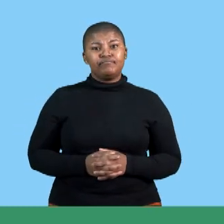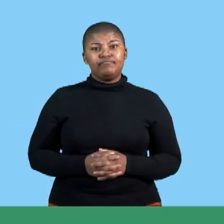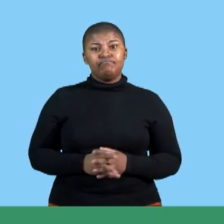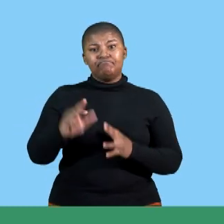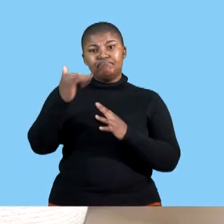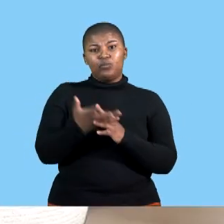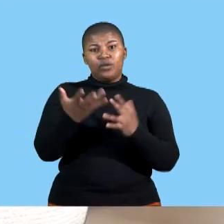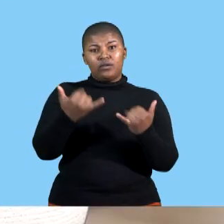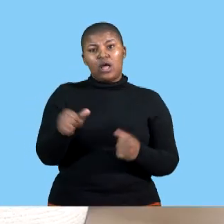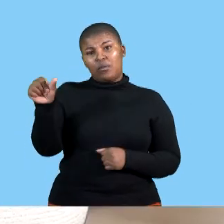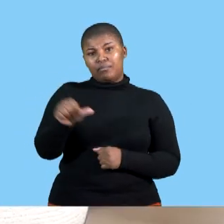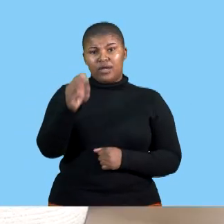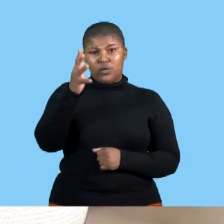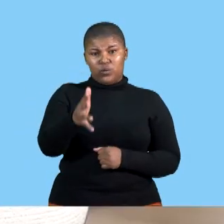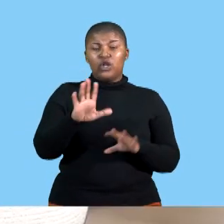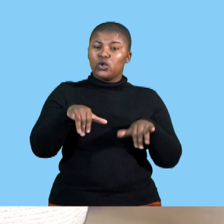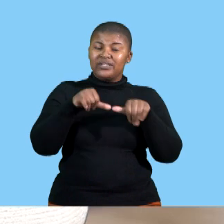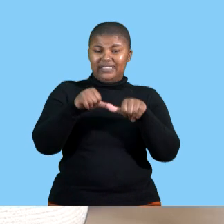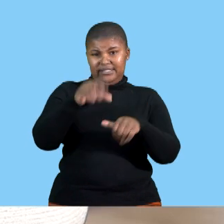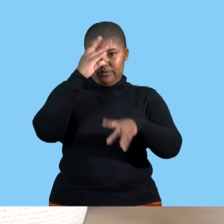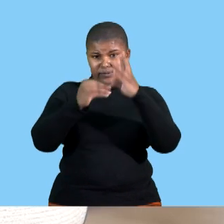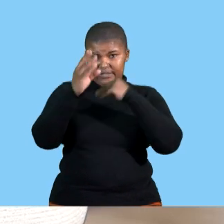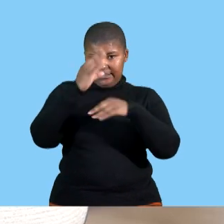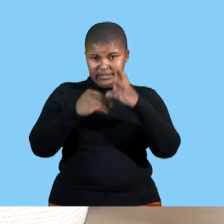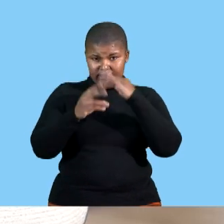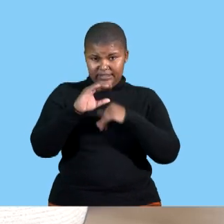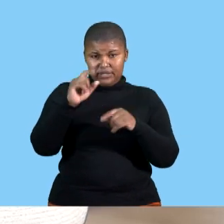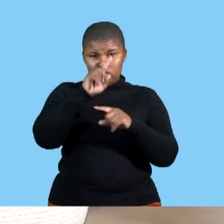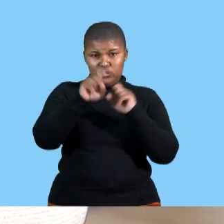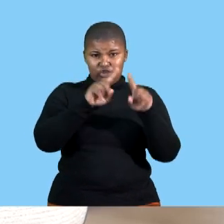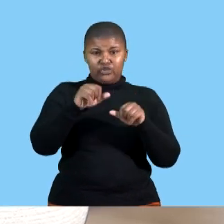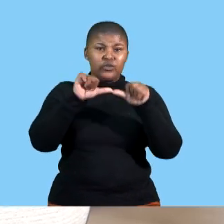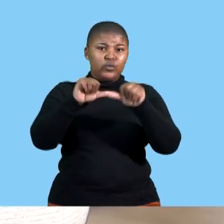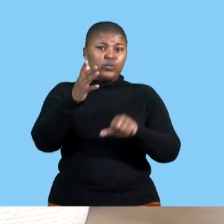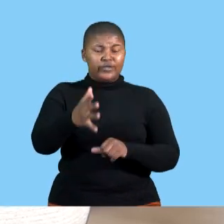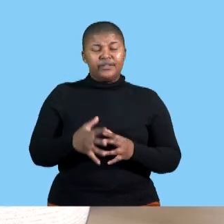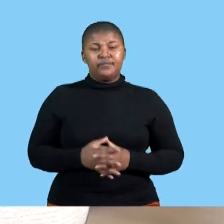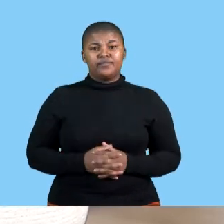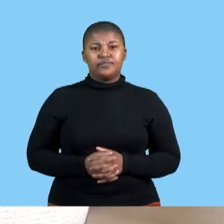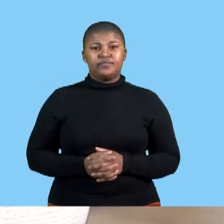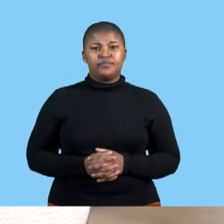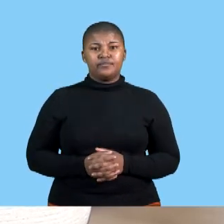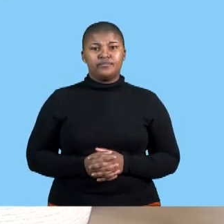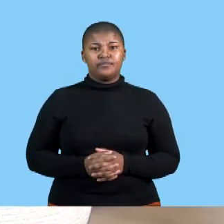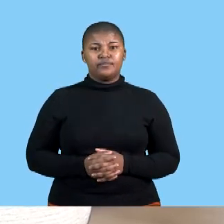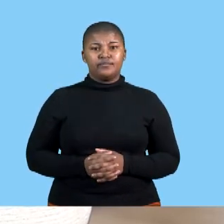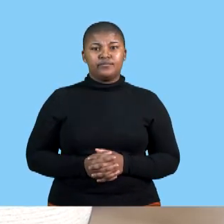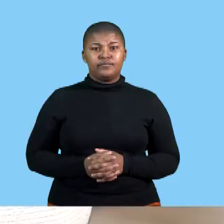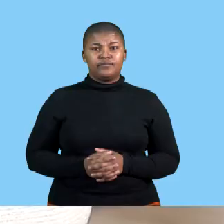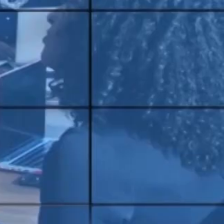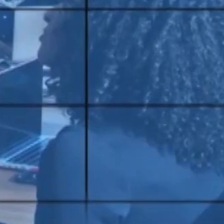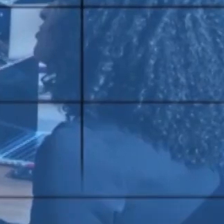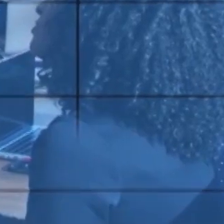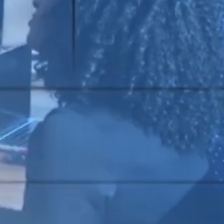right, we're going to go for a quick ad break, and when we come back, we continue with our application questions. I'll see you just now.